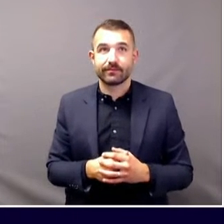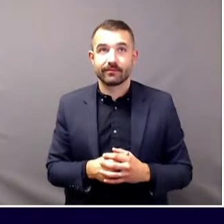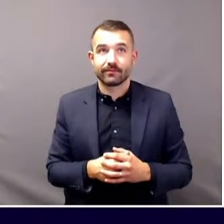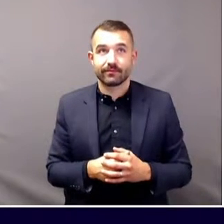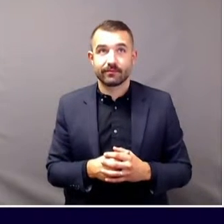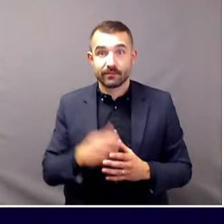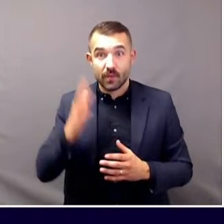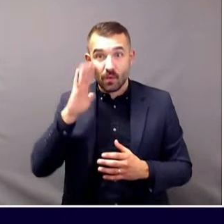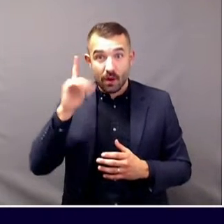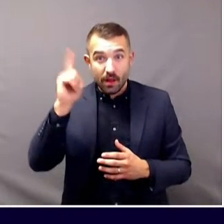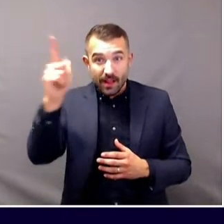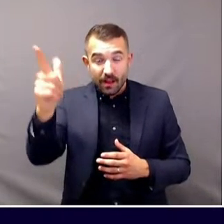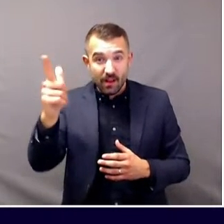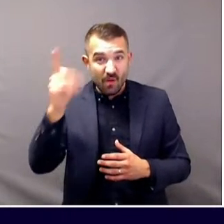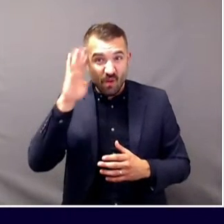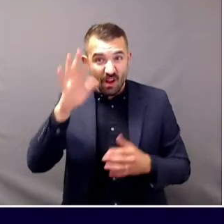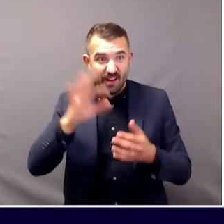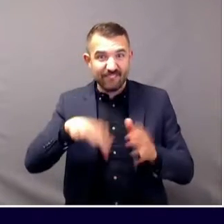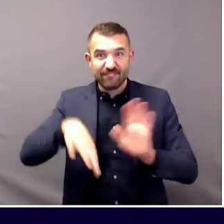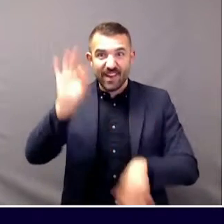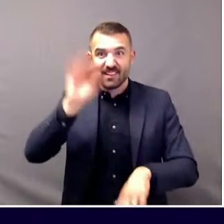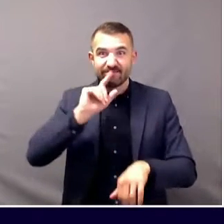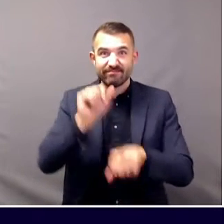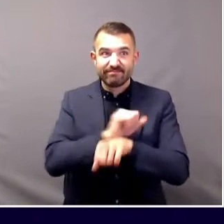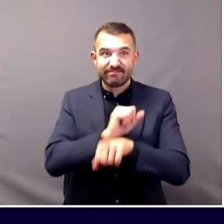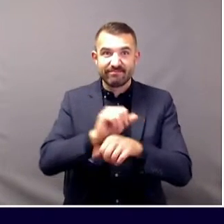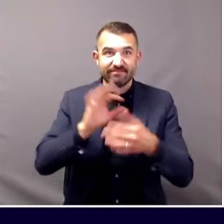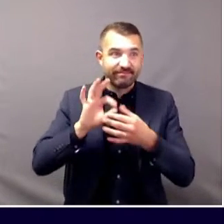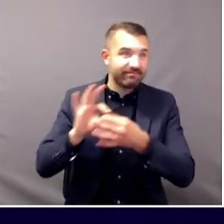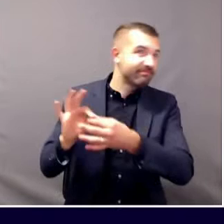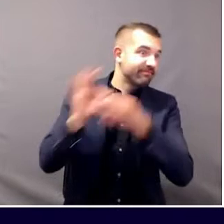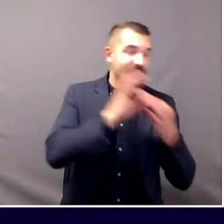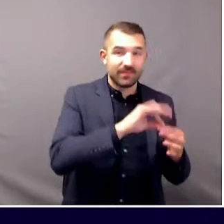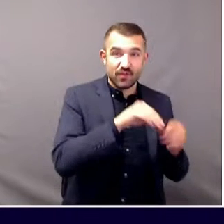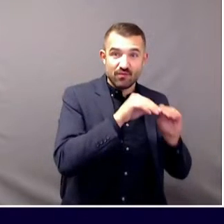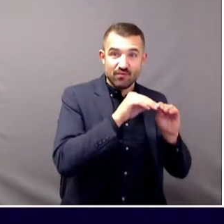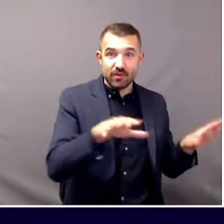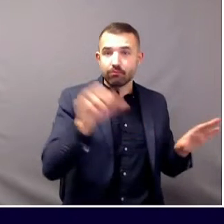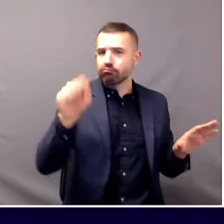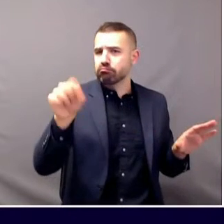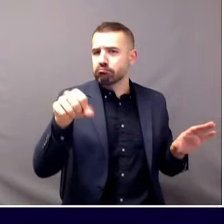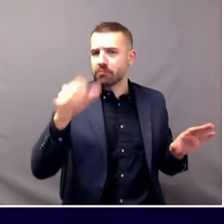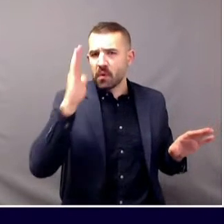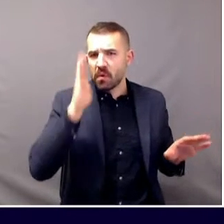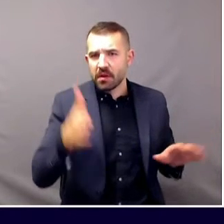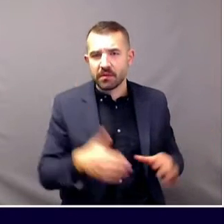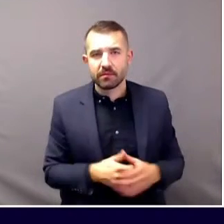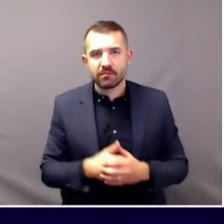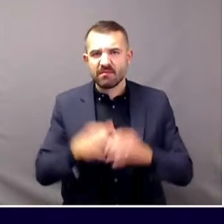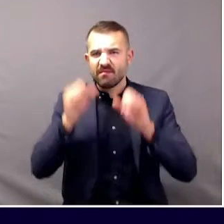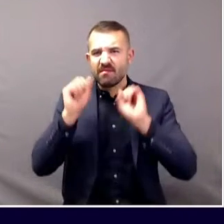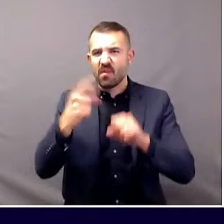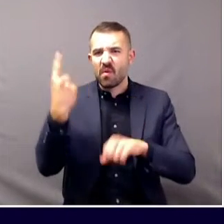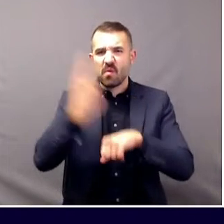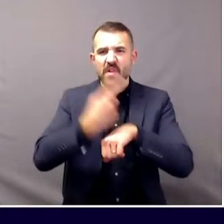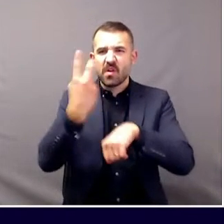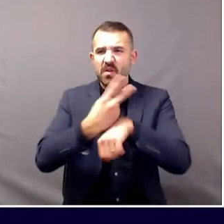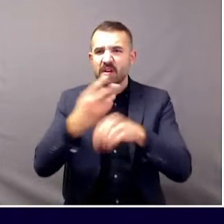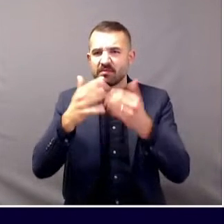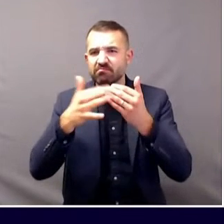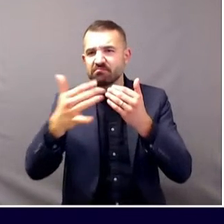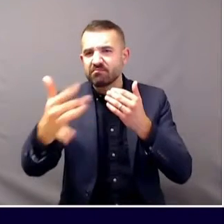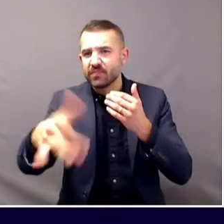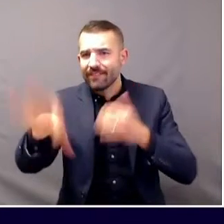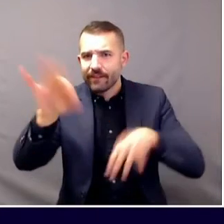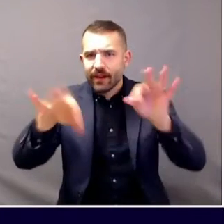just want to be really clear, Charlie. As investigations proceed, we may find connections, but in general, we're seeing a much lower